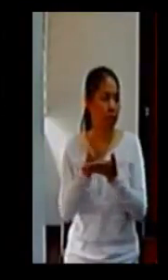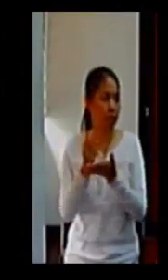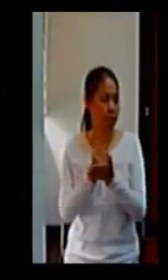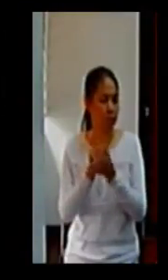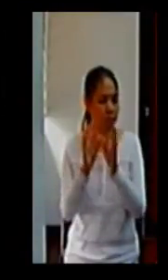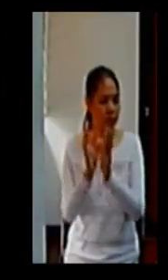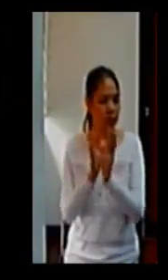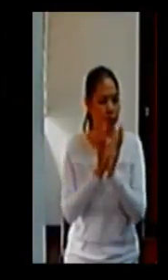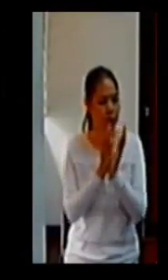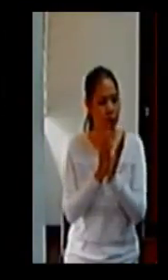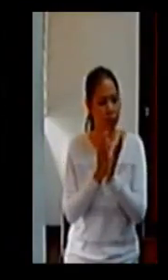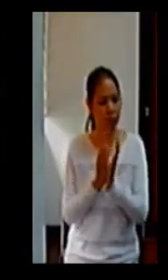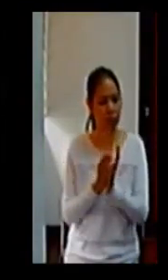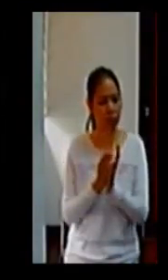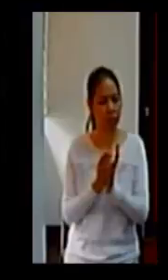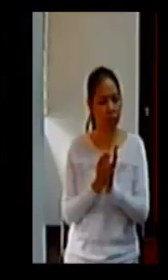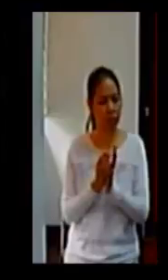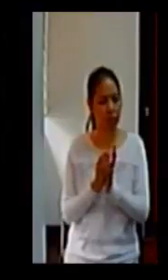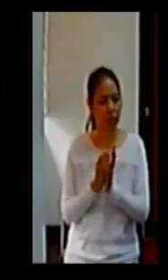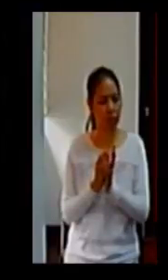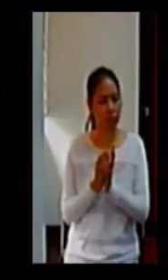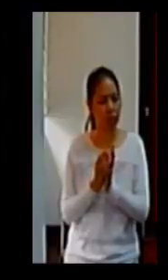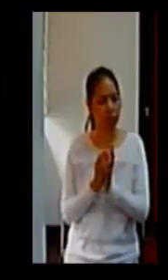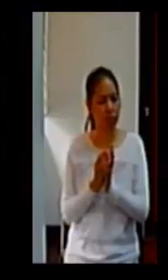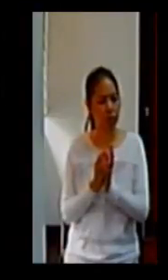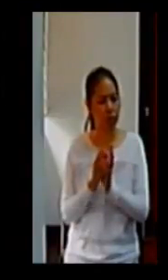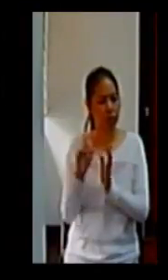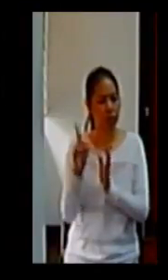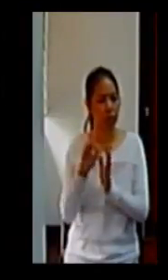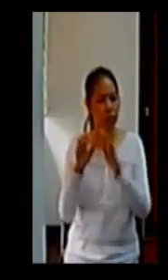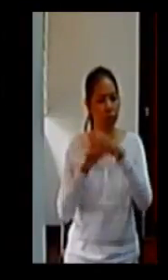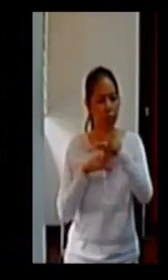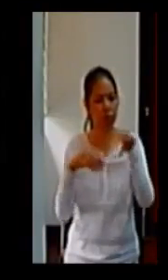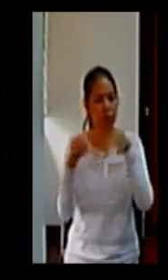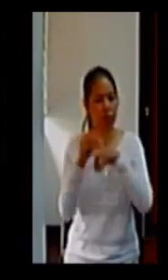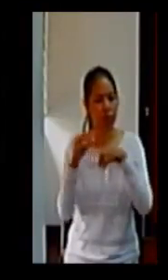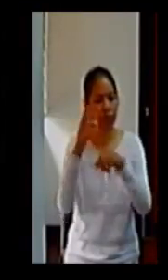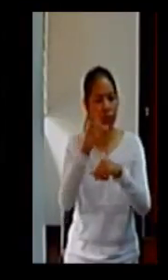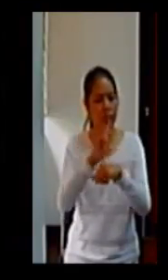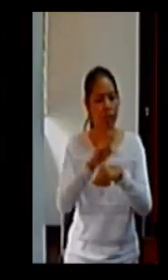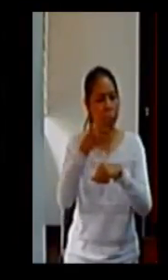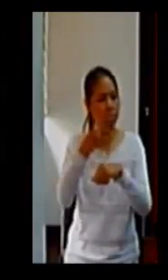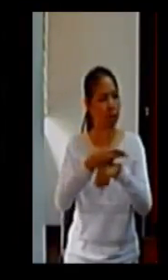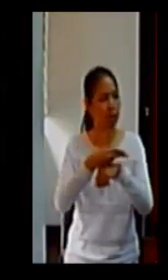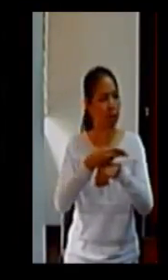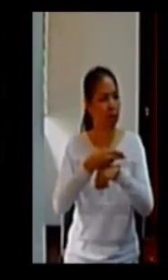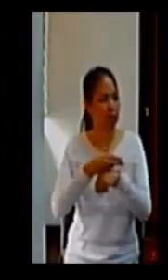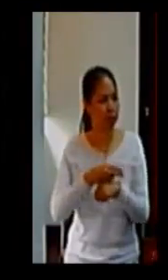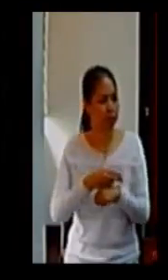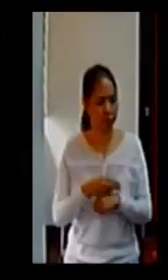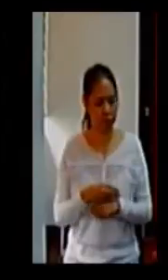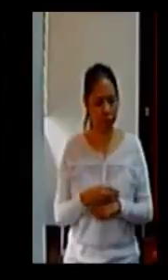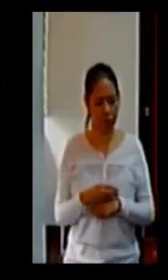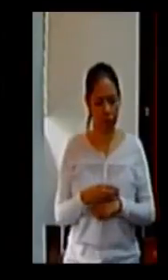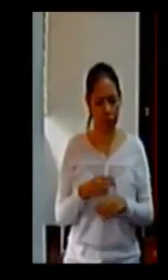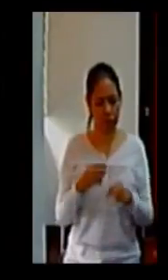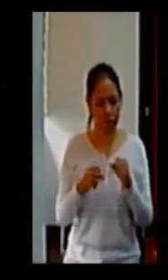livelihood? Yes. Isa rin is because nag-boom